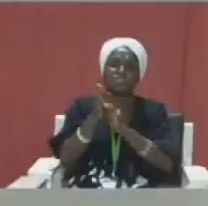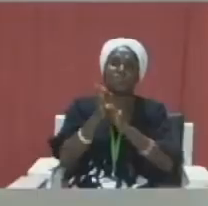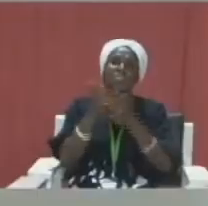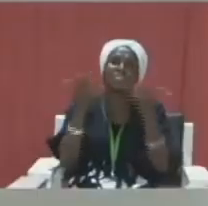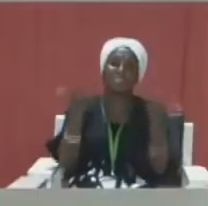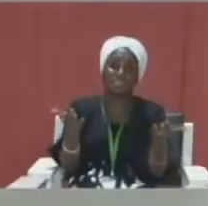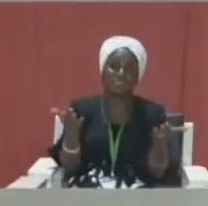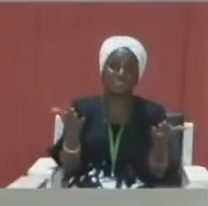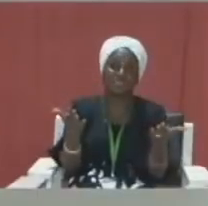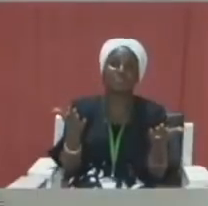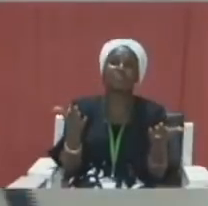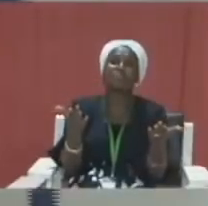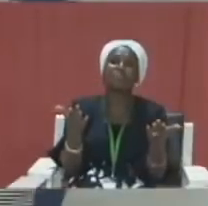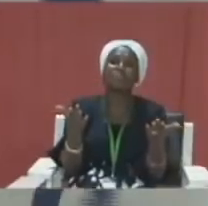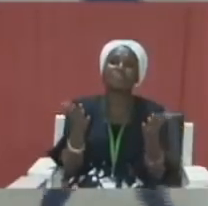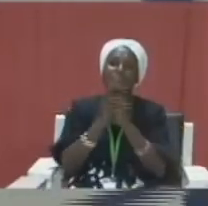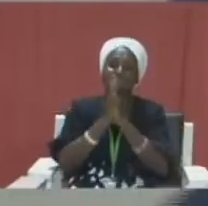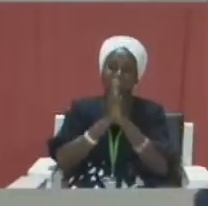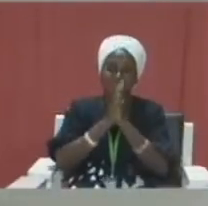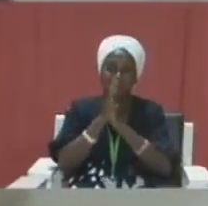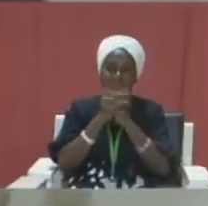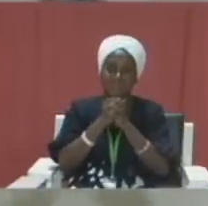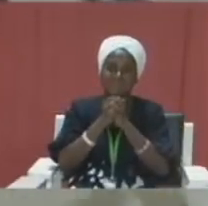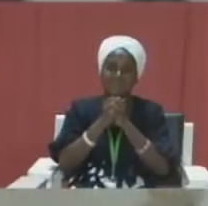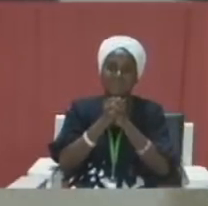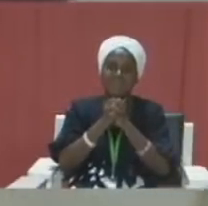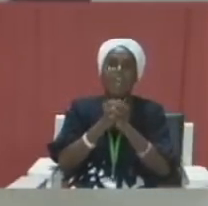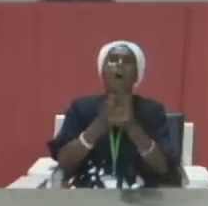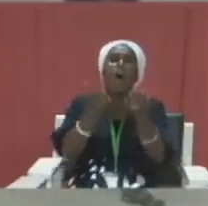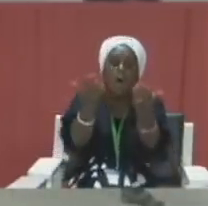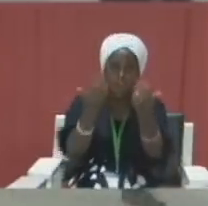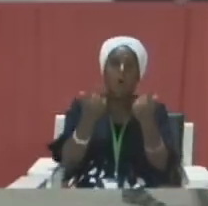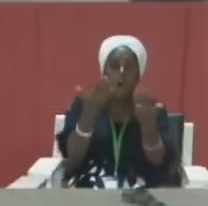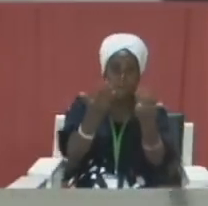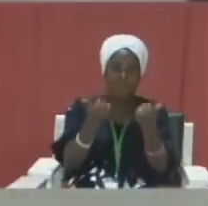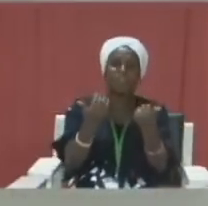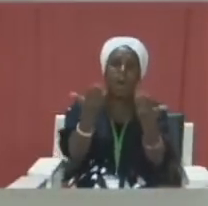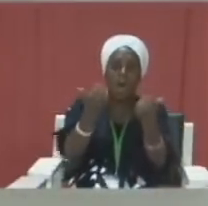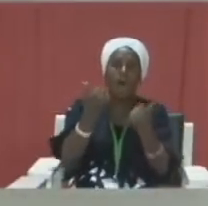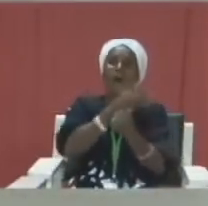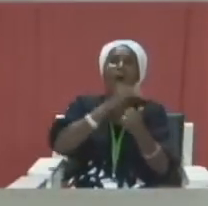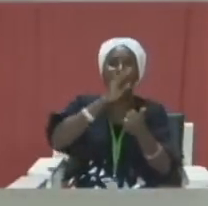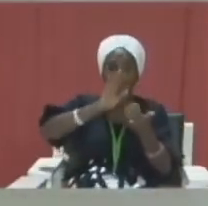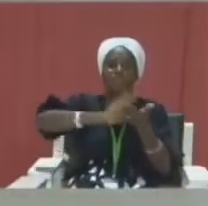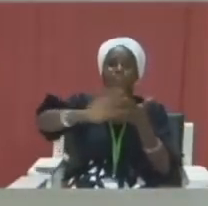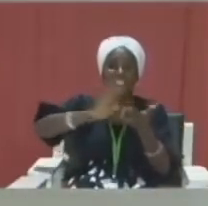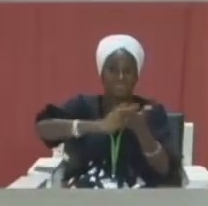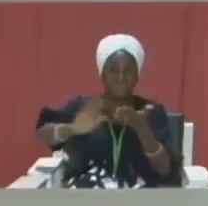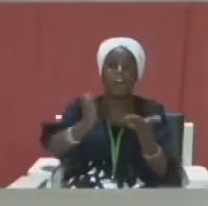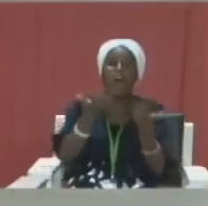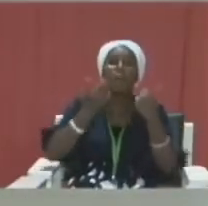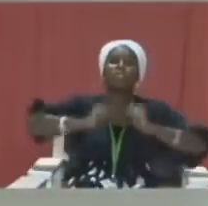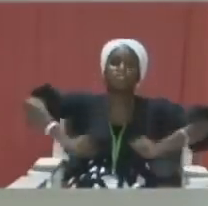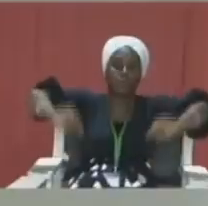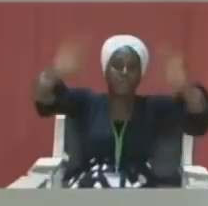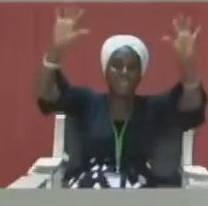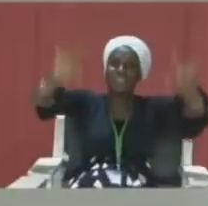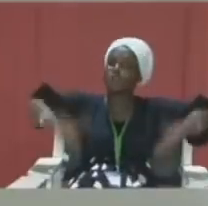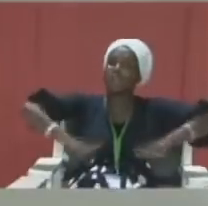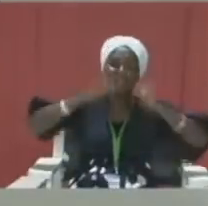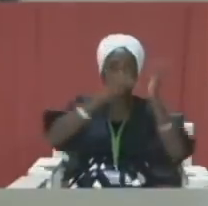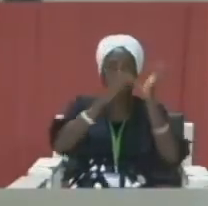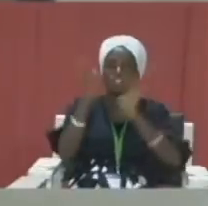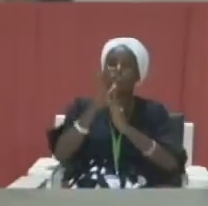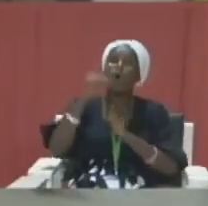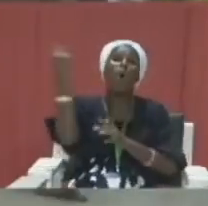coming. Thank you. Come and be forgiven. No other person can forgive you. Only Jesus. And those